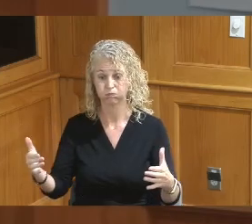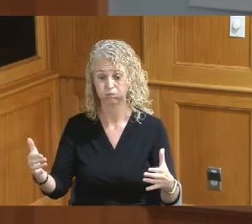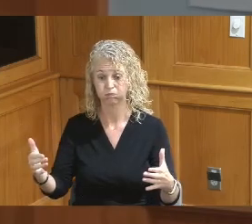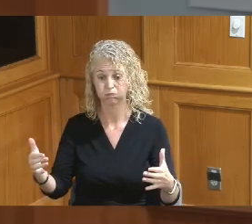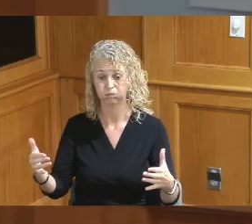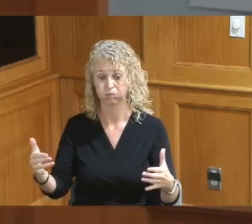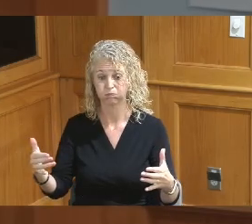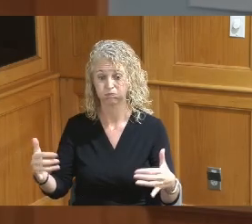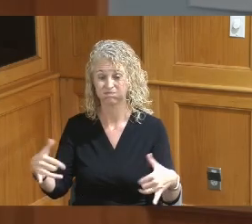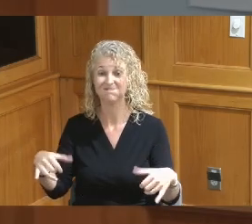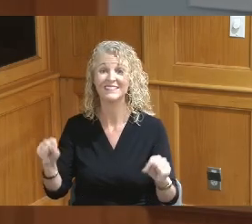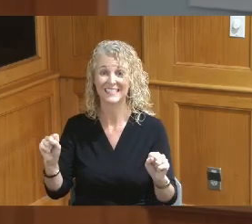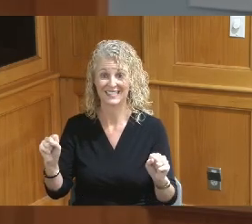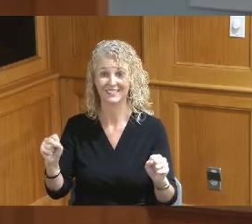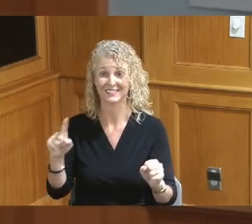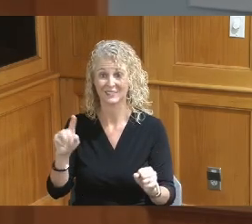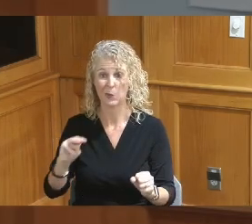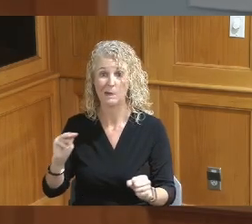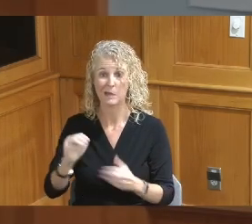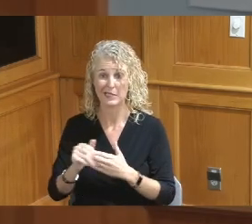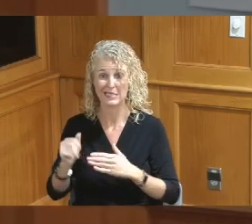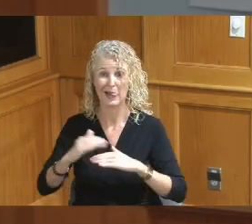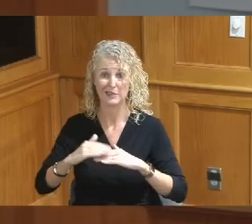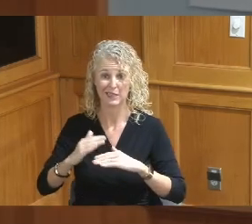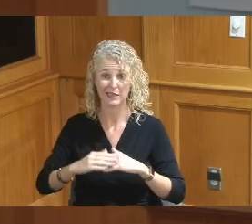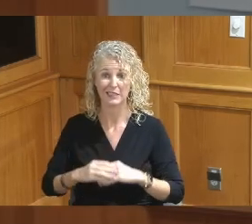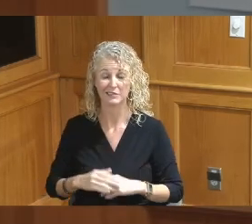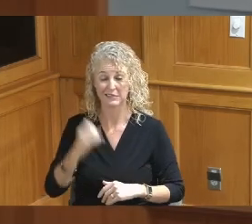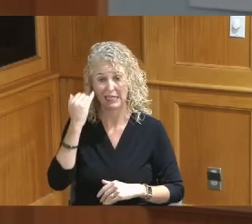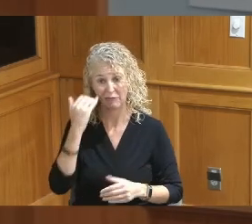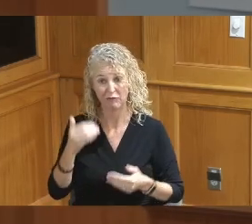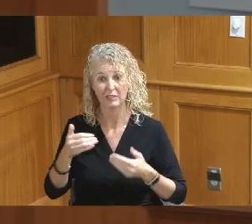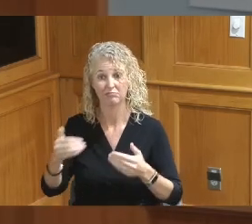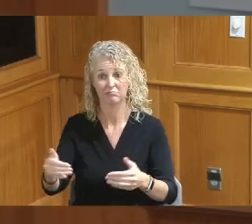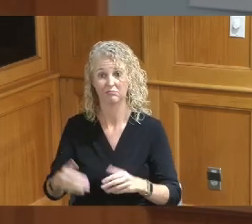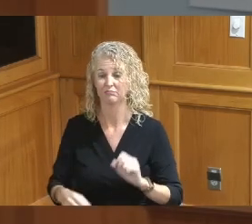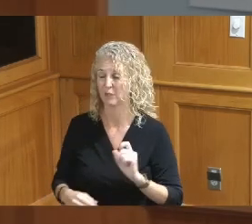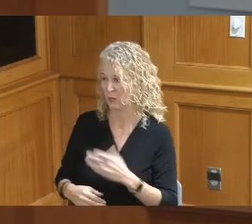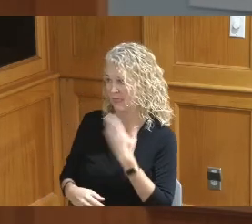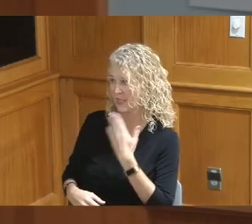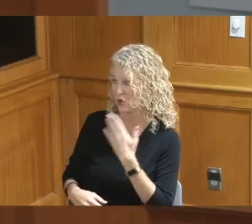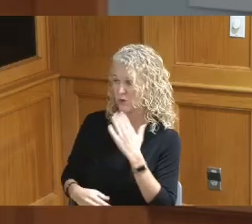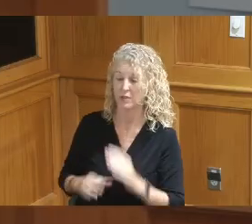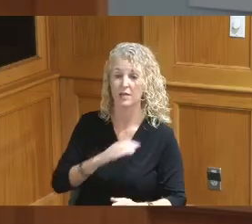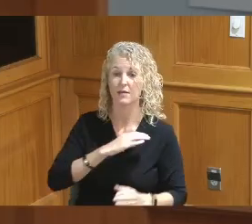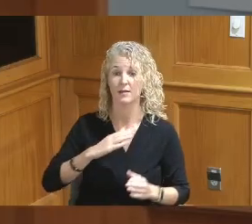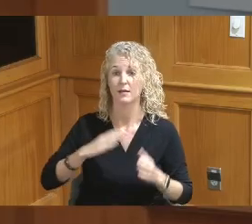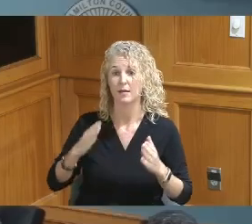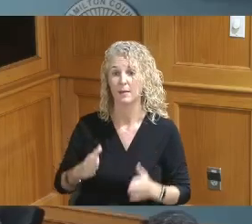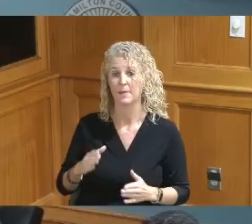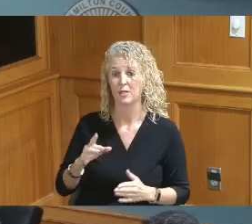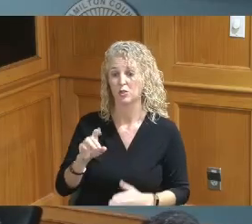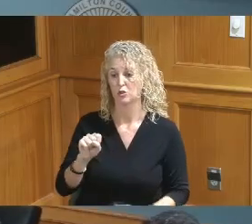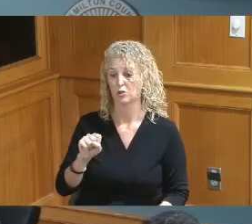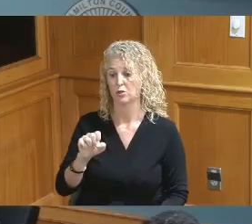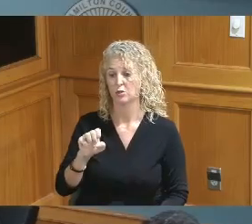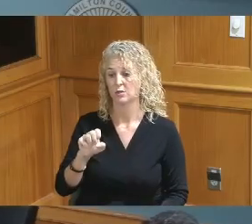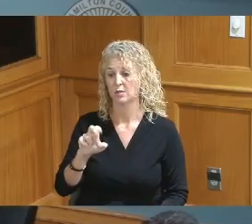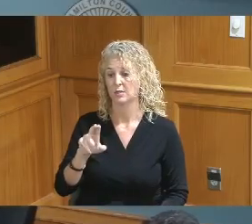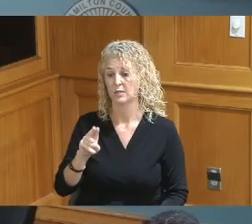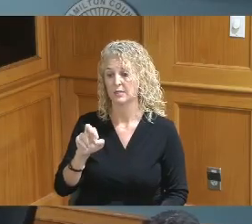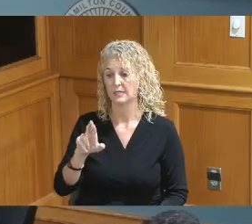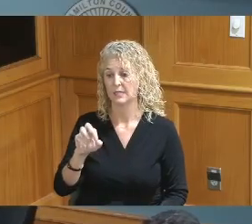it will eat up a significant chunk of that if we were able to go forward with it. Okay, thank you. Commissioner Summer-Adumas. Thank